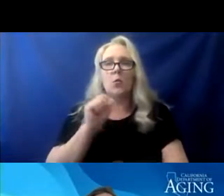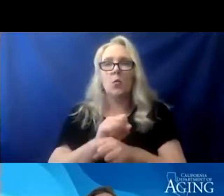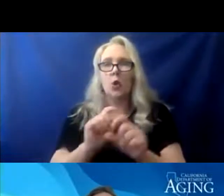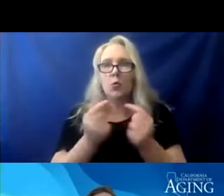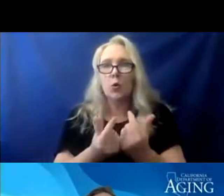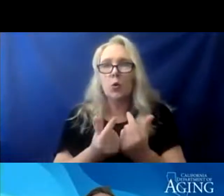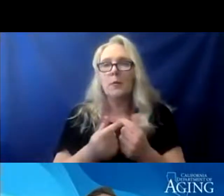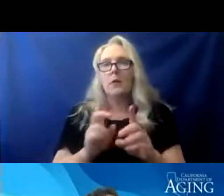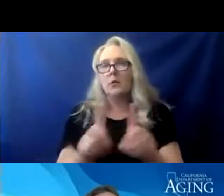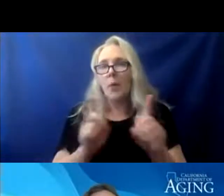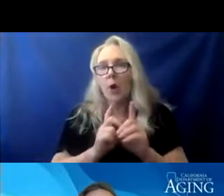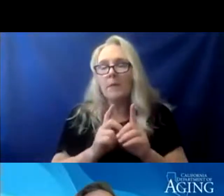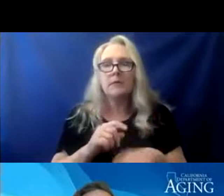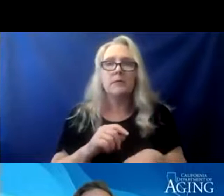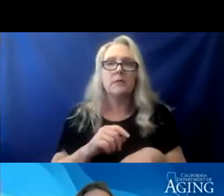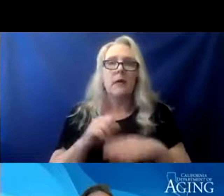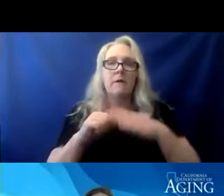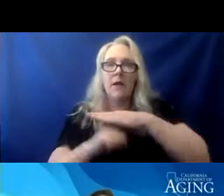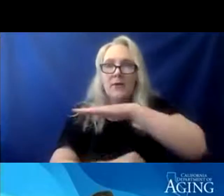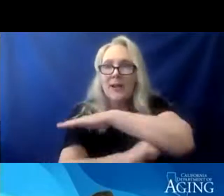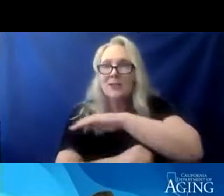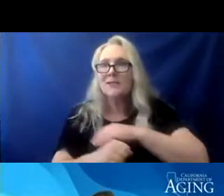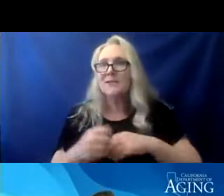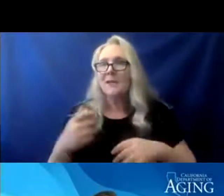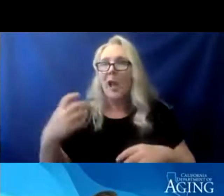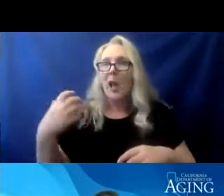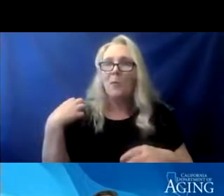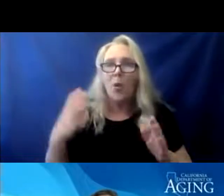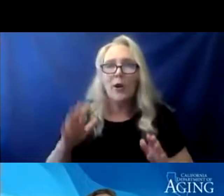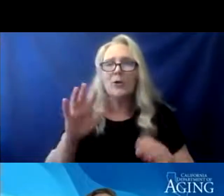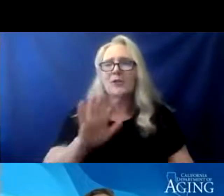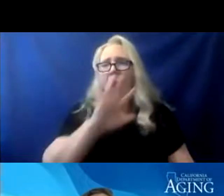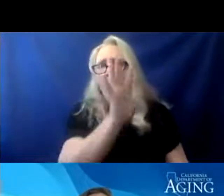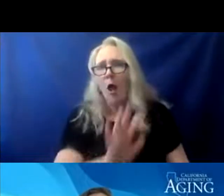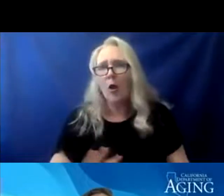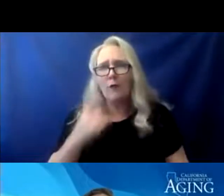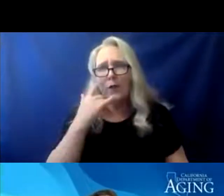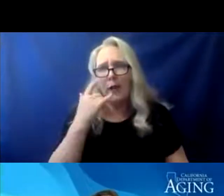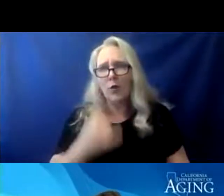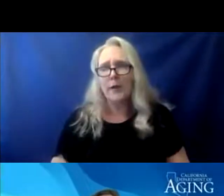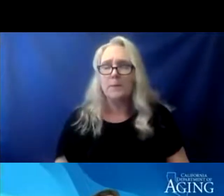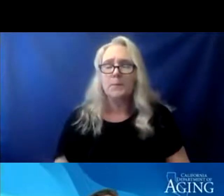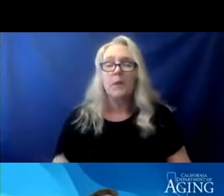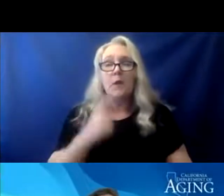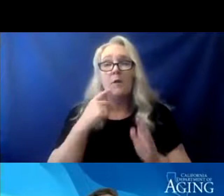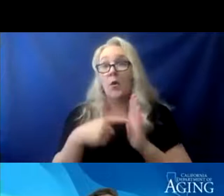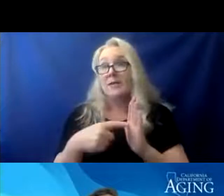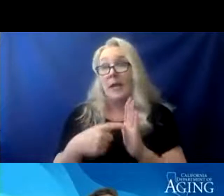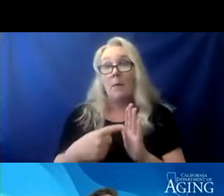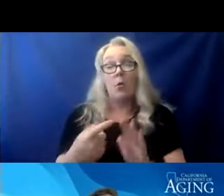and advocates and foundations and employers all over the state. So for example, long